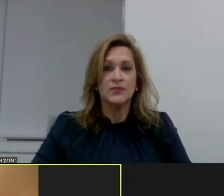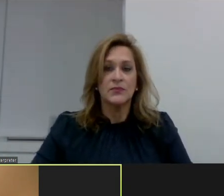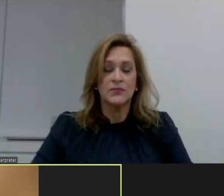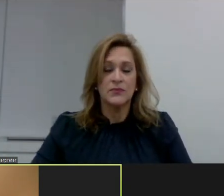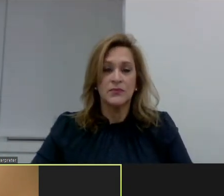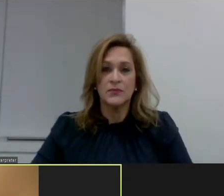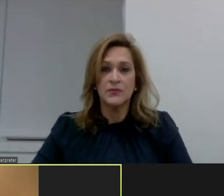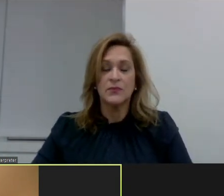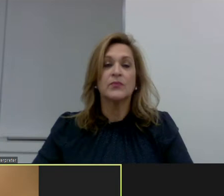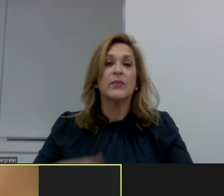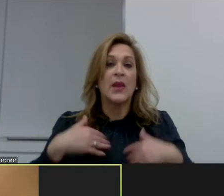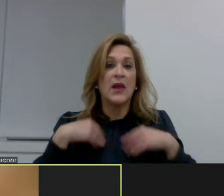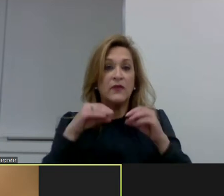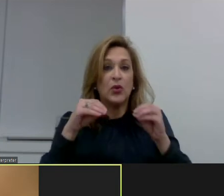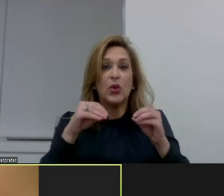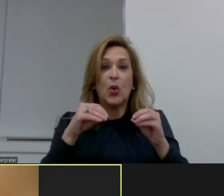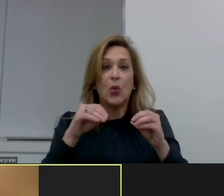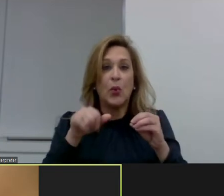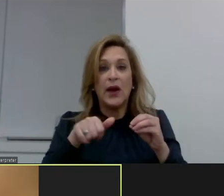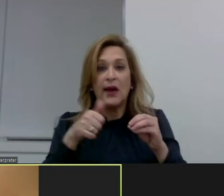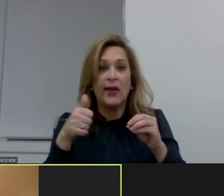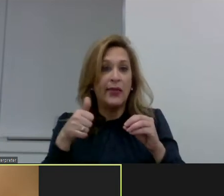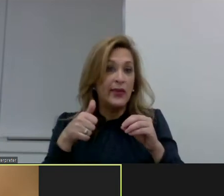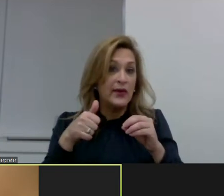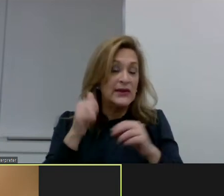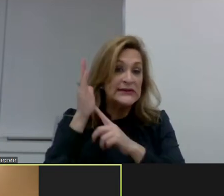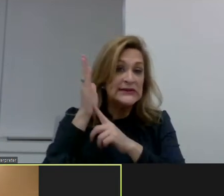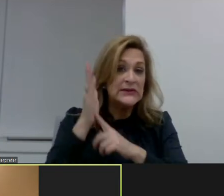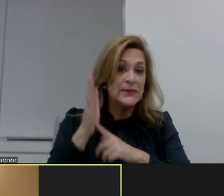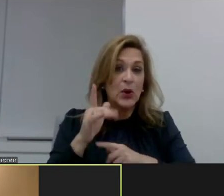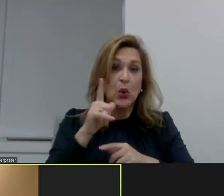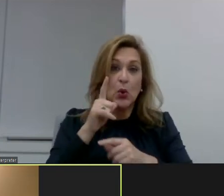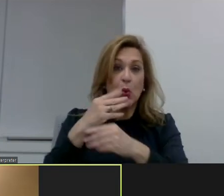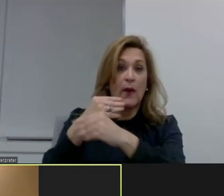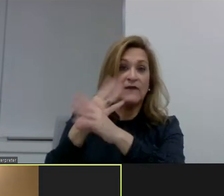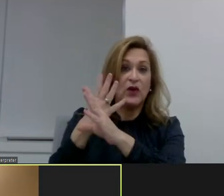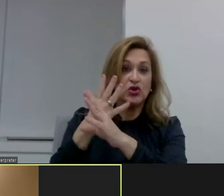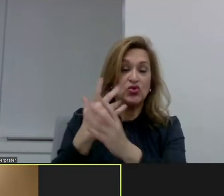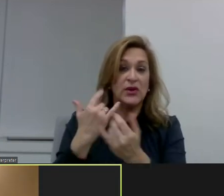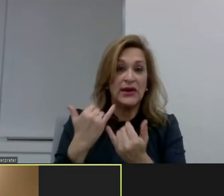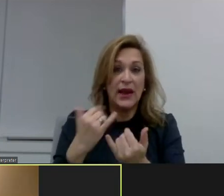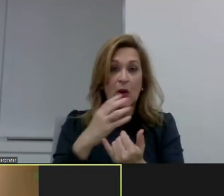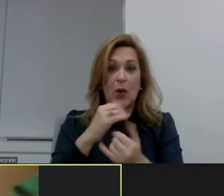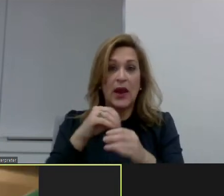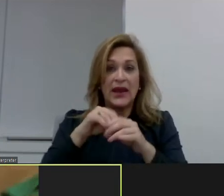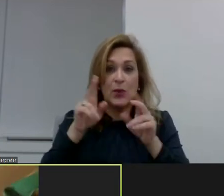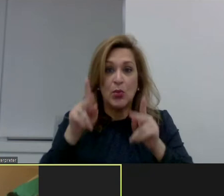There are no additional speakers that are on virtually and in person.